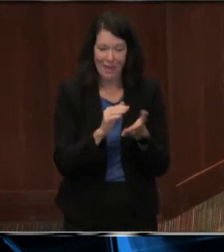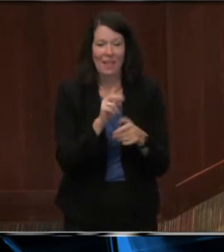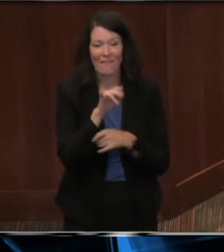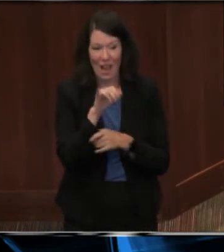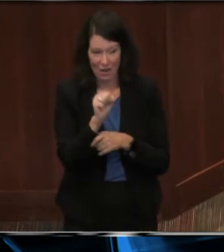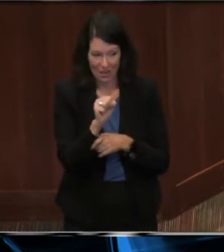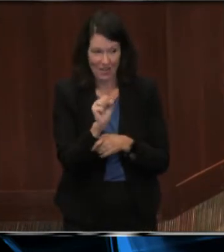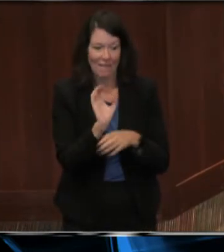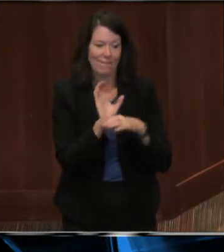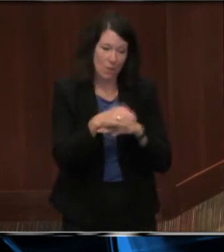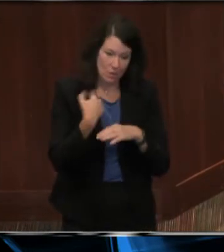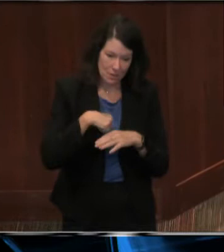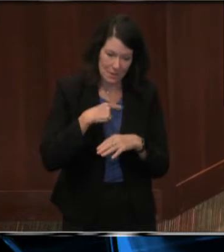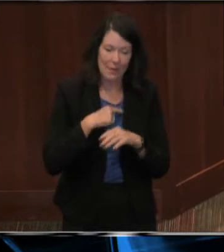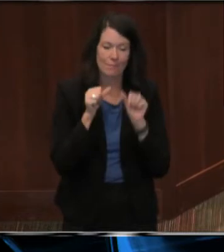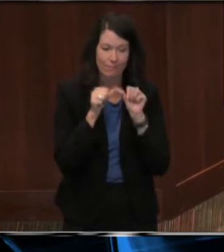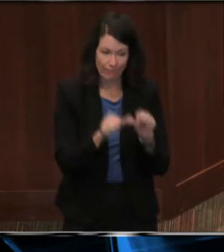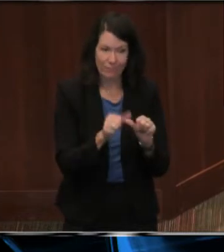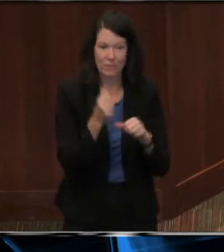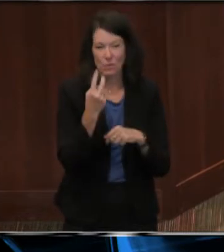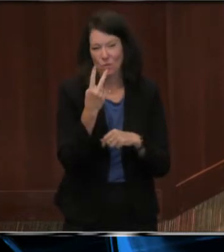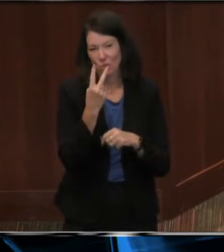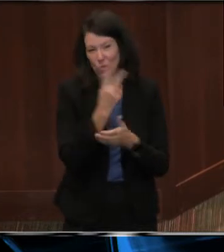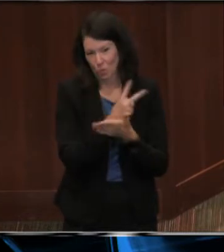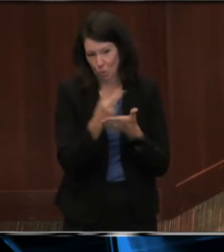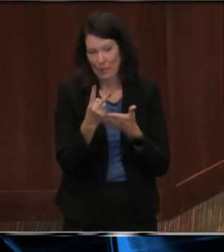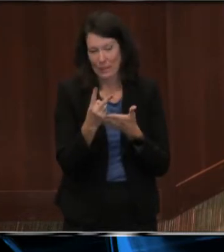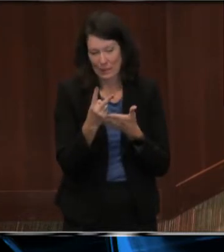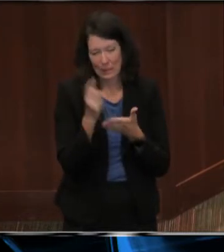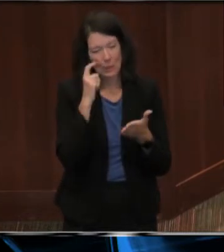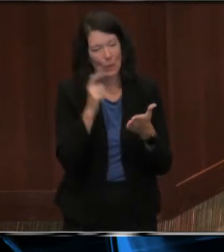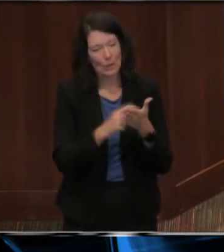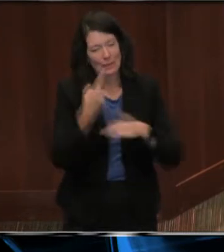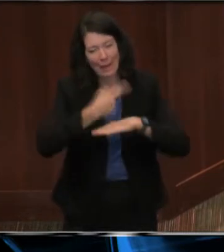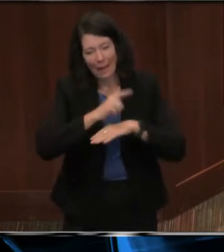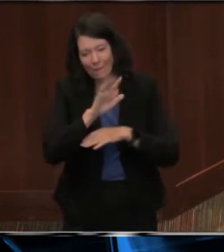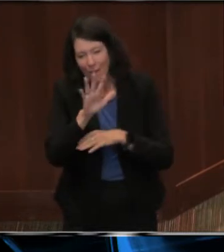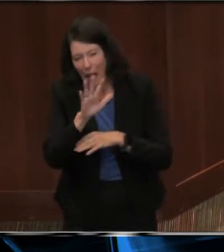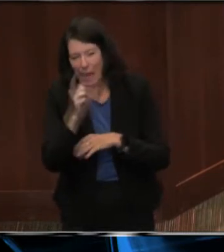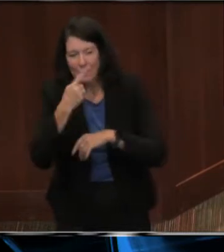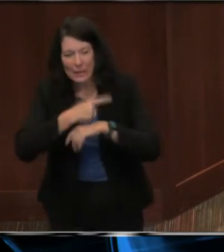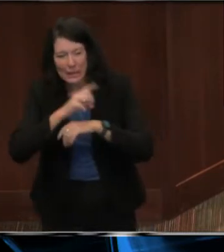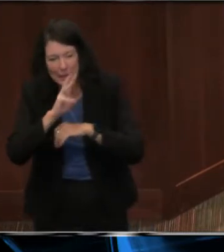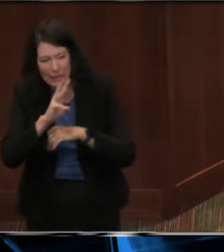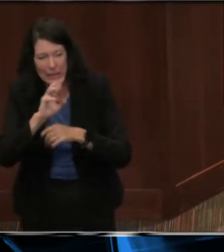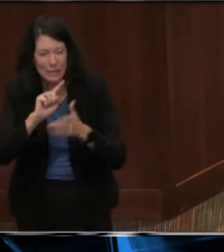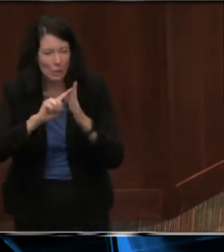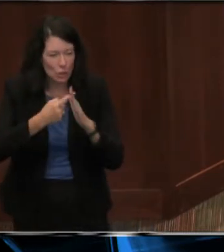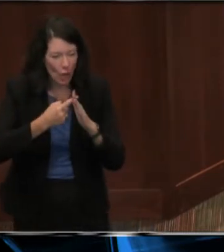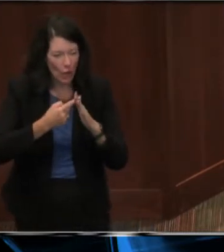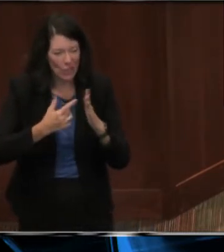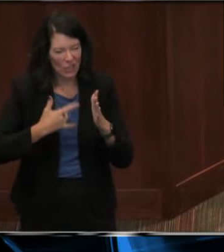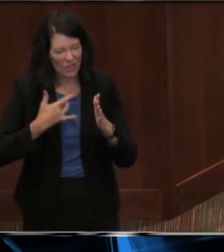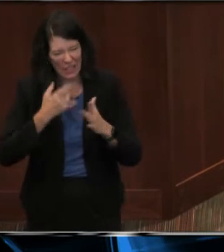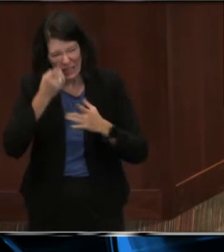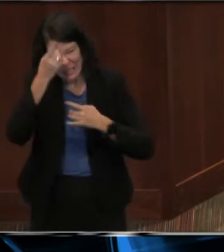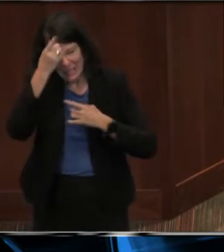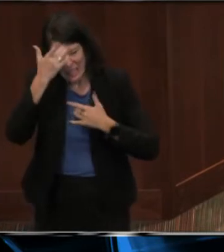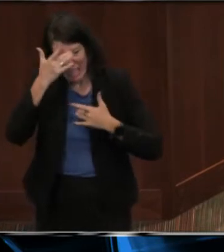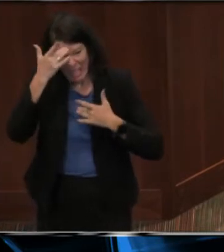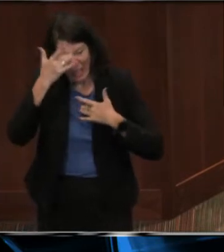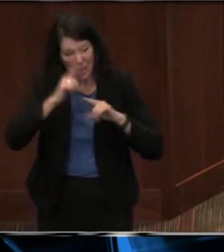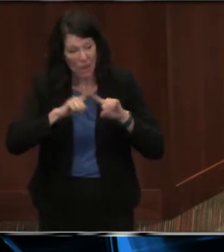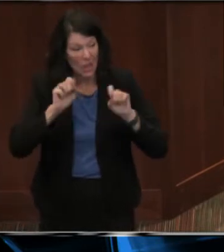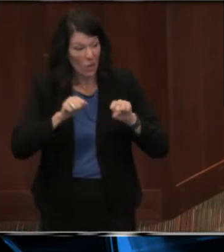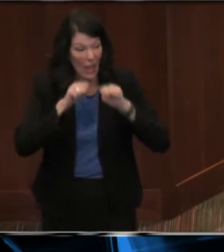14 days. And typically it's right around day 5 or 6 that you'll see people start to have symptoms, but you can shed virus for